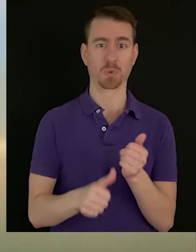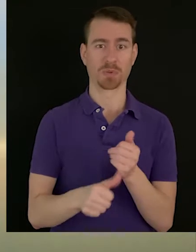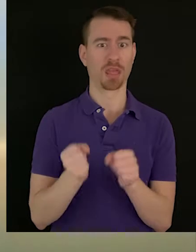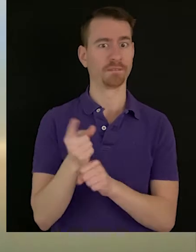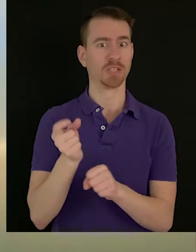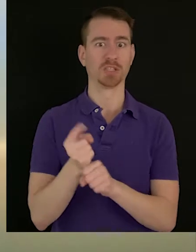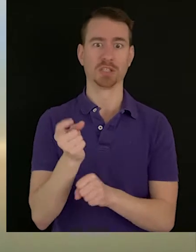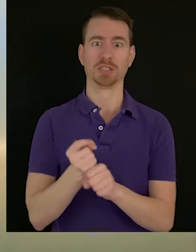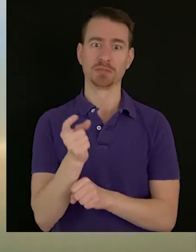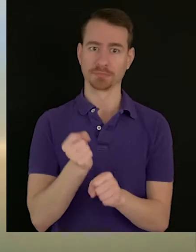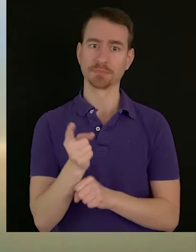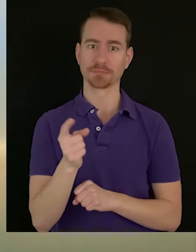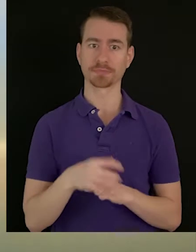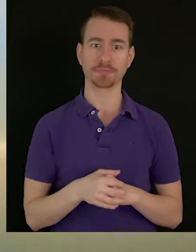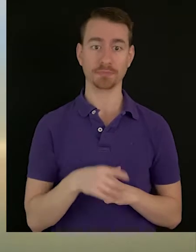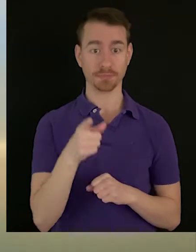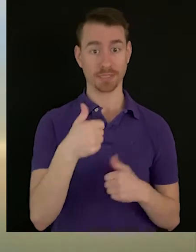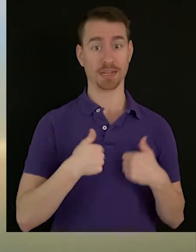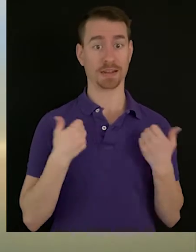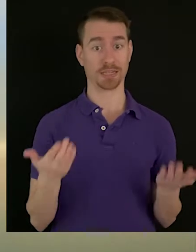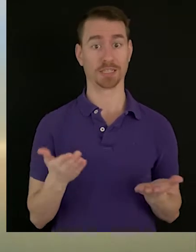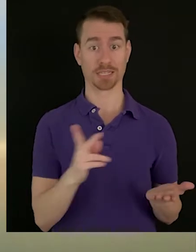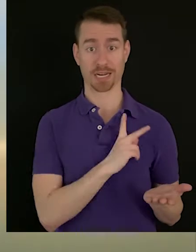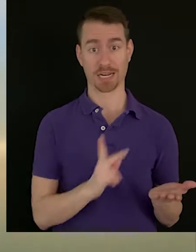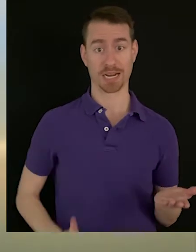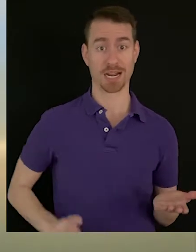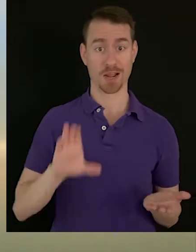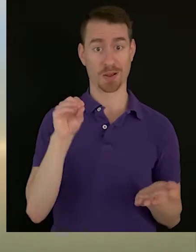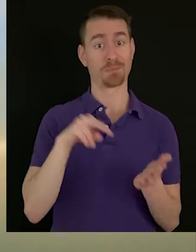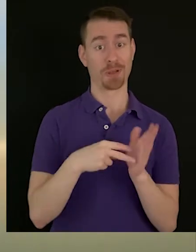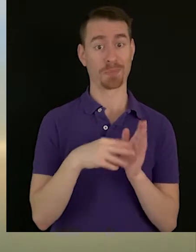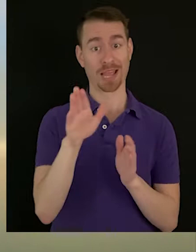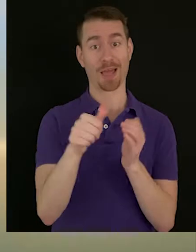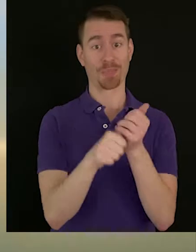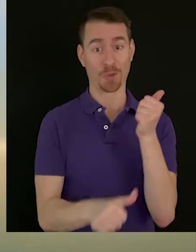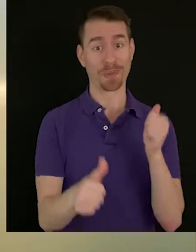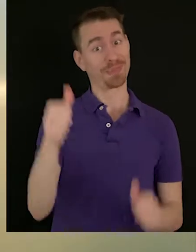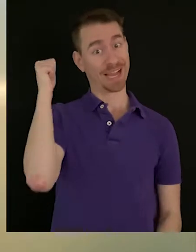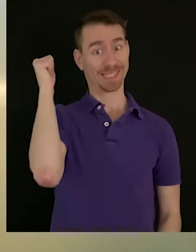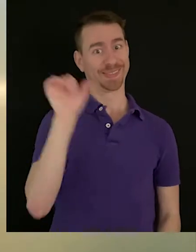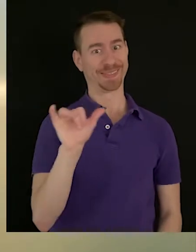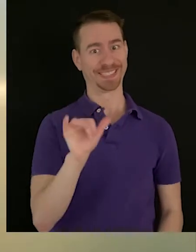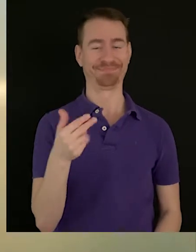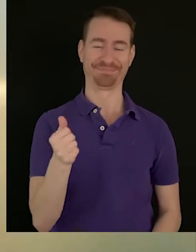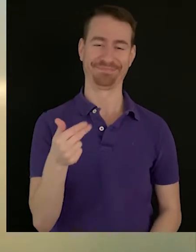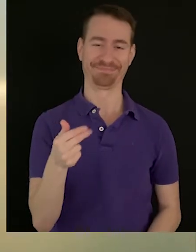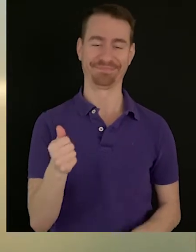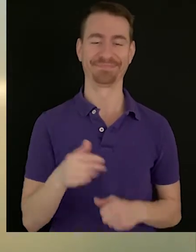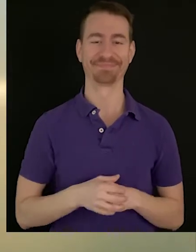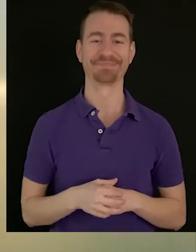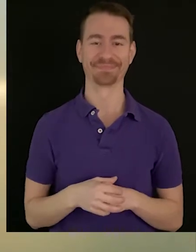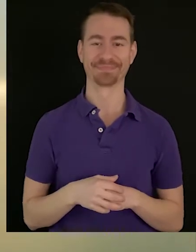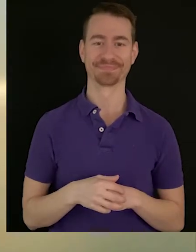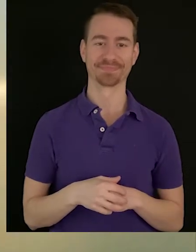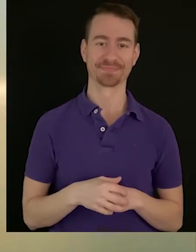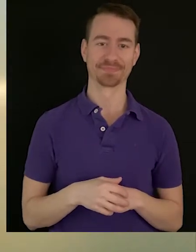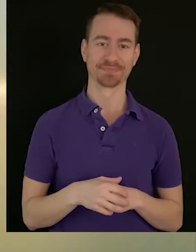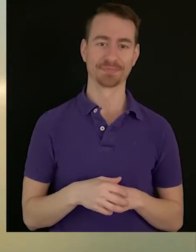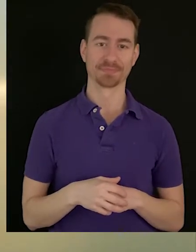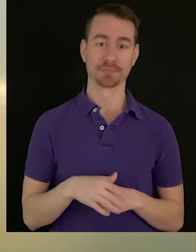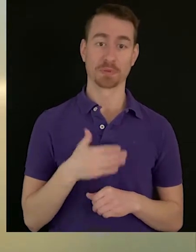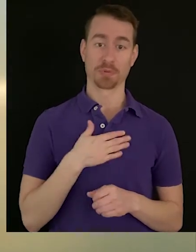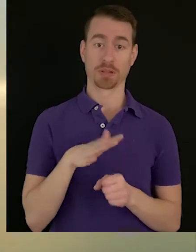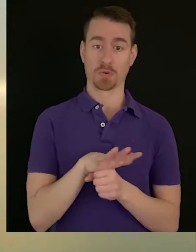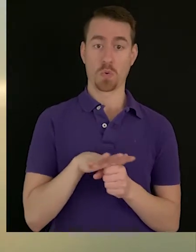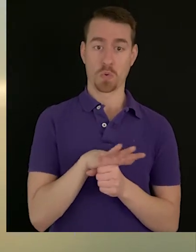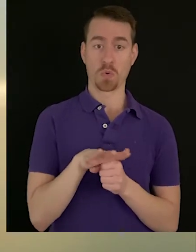fertilizers, biosolids are a renewable source of nutrients for plants. Businesses that use loop handle it according to regulations